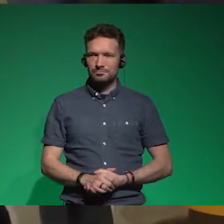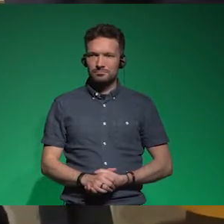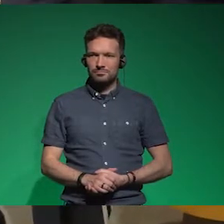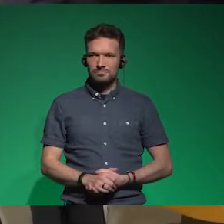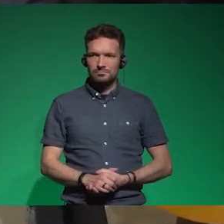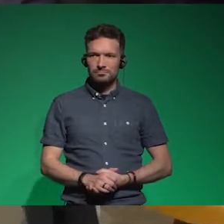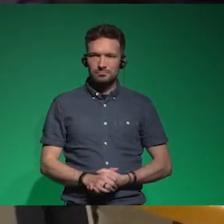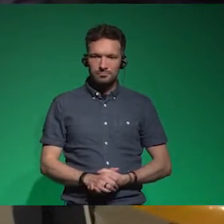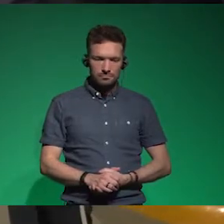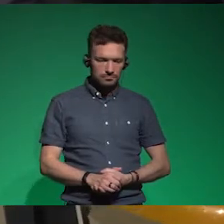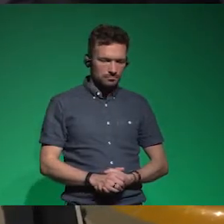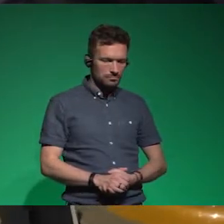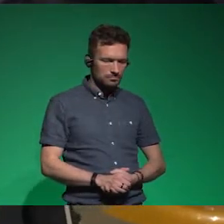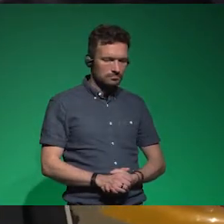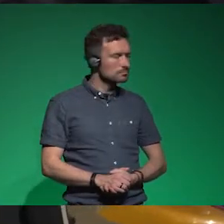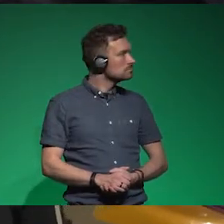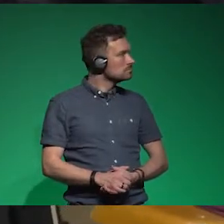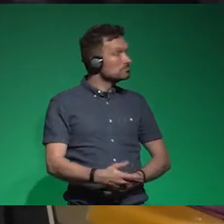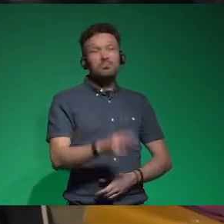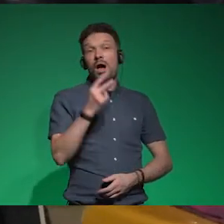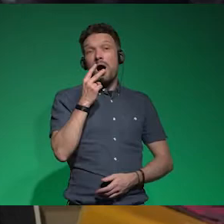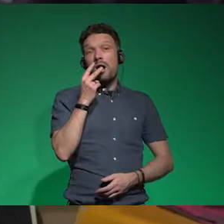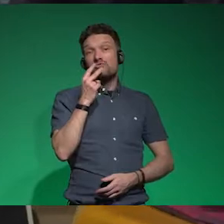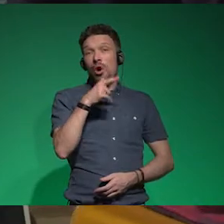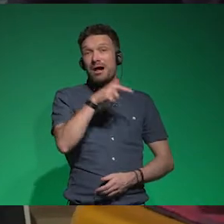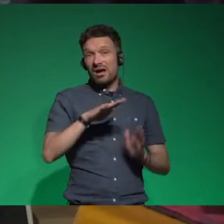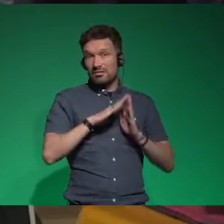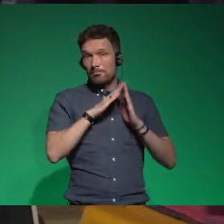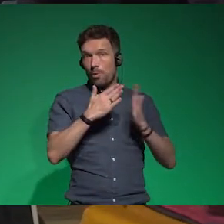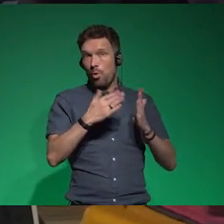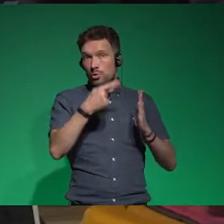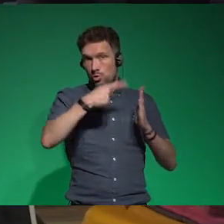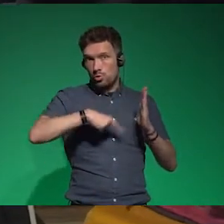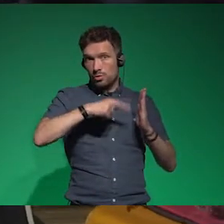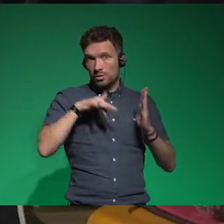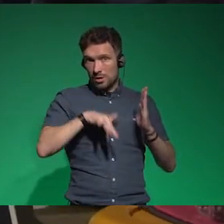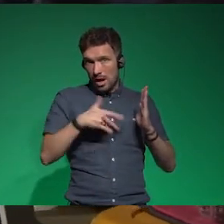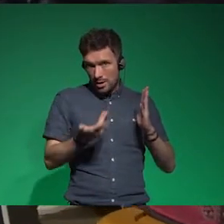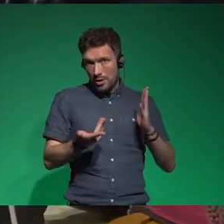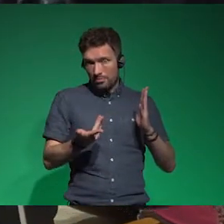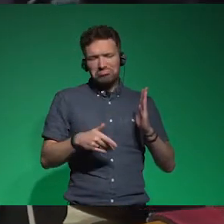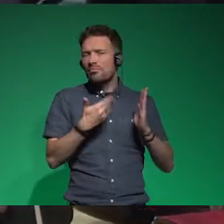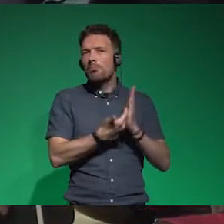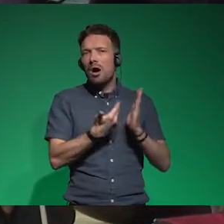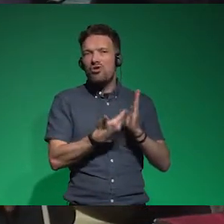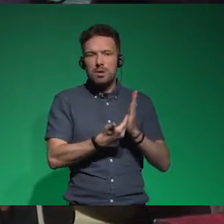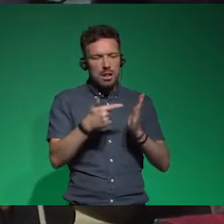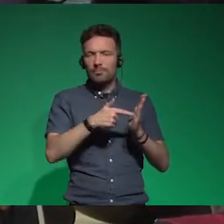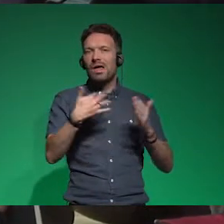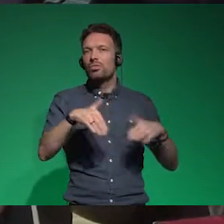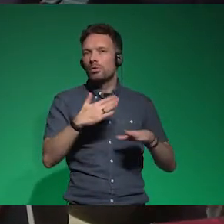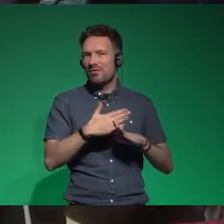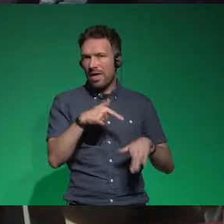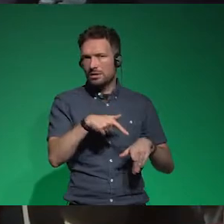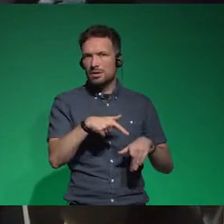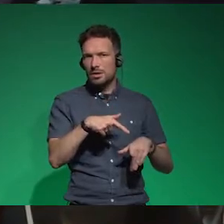book is actually still on process as part of a residency program, and it was written by two person,